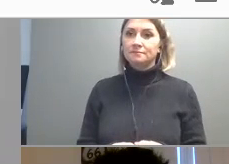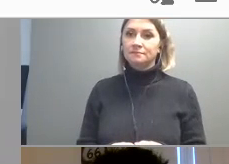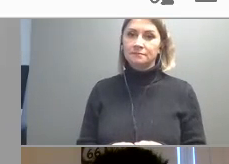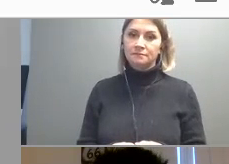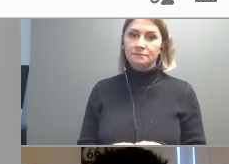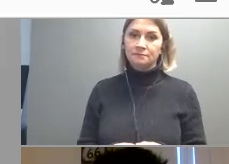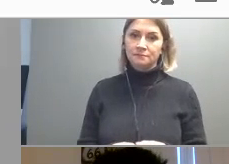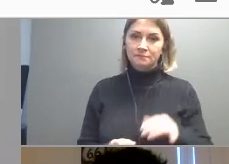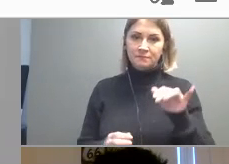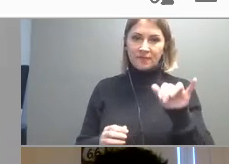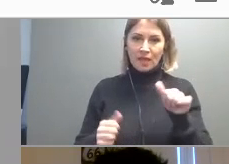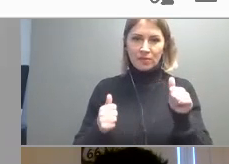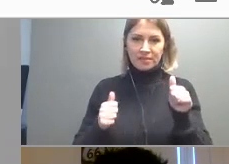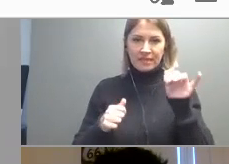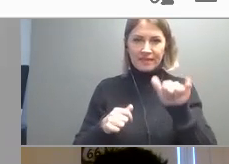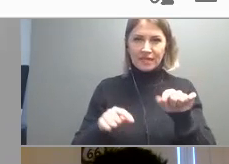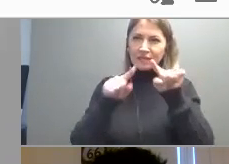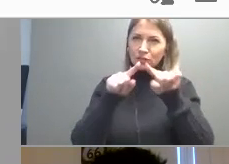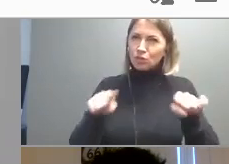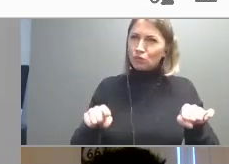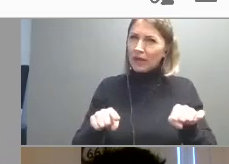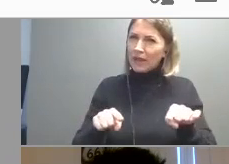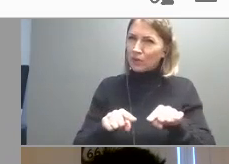It was the triangle graph.